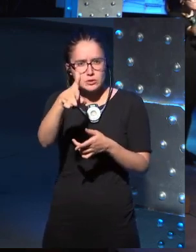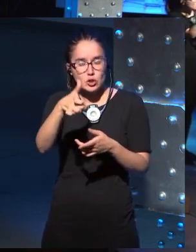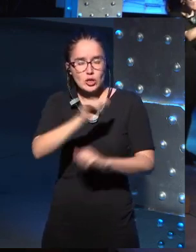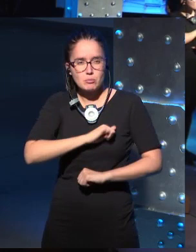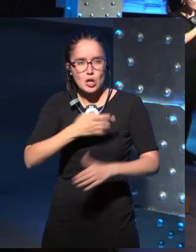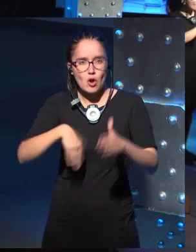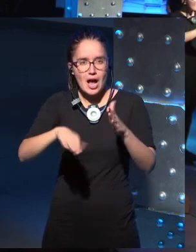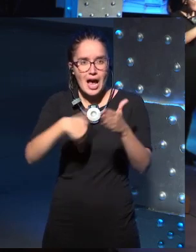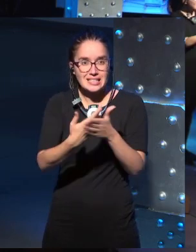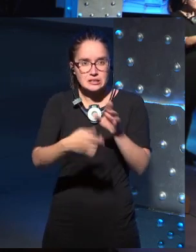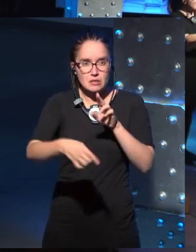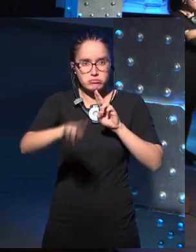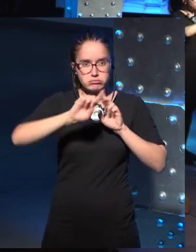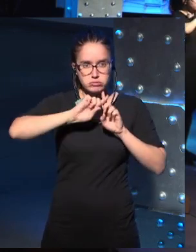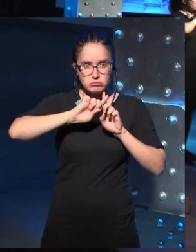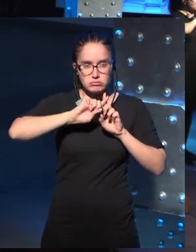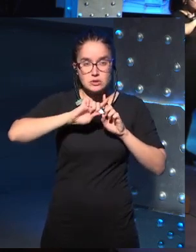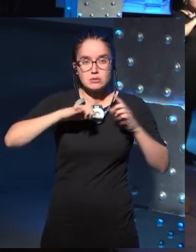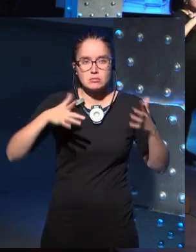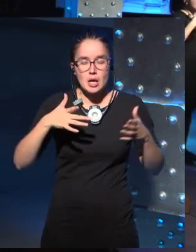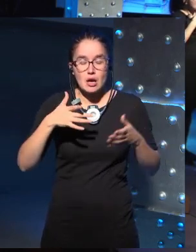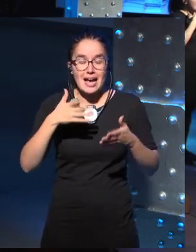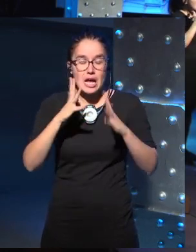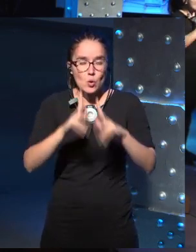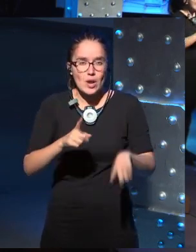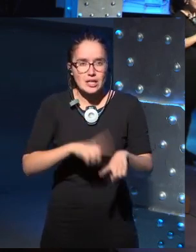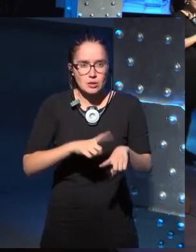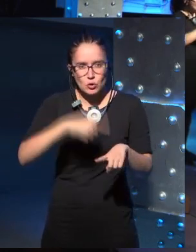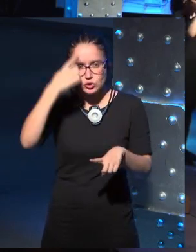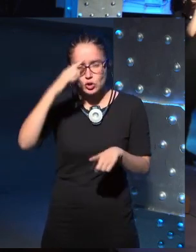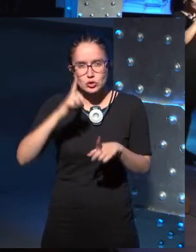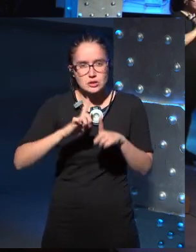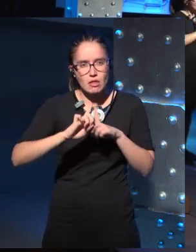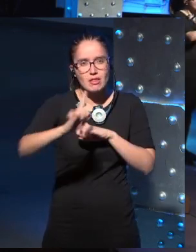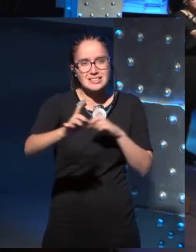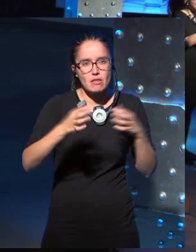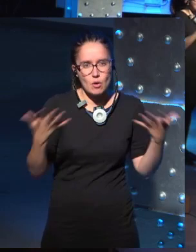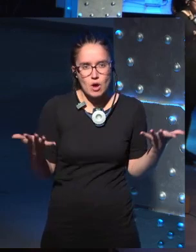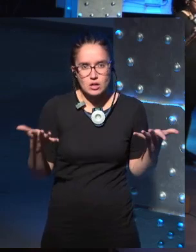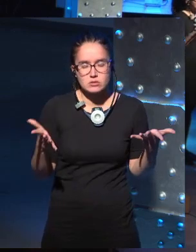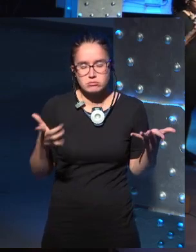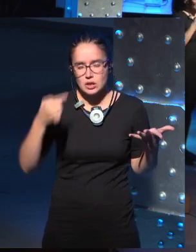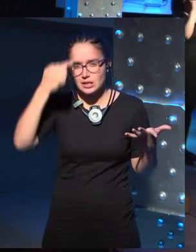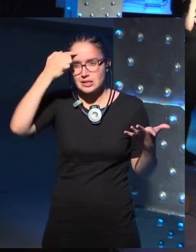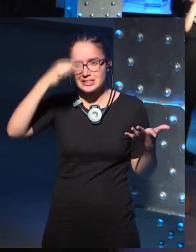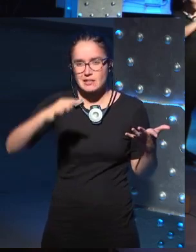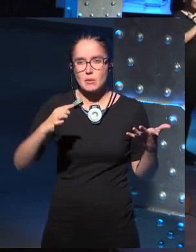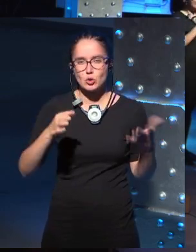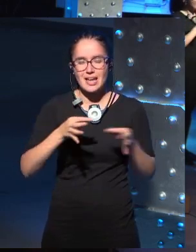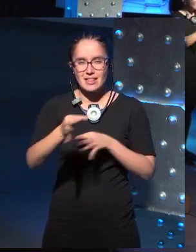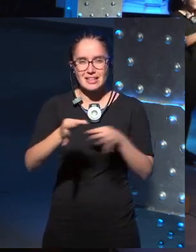back to me, measure the time, and I know how far away it is. That's how we know the distance between the Earth and the